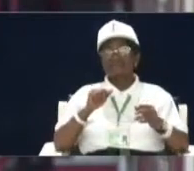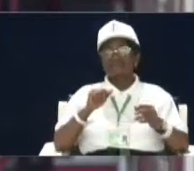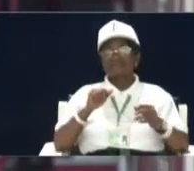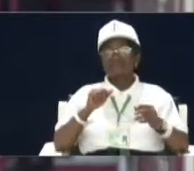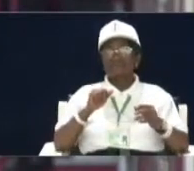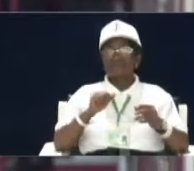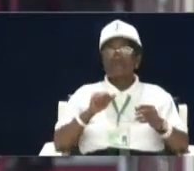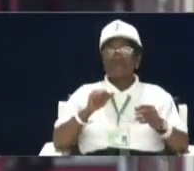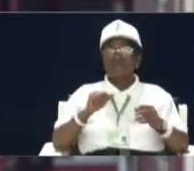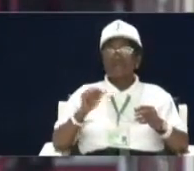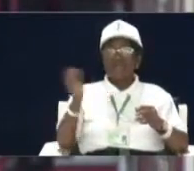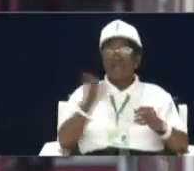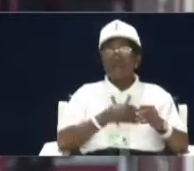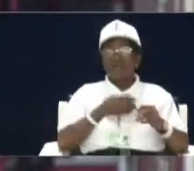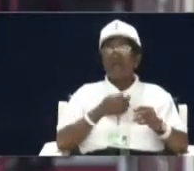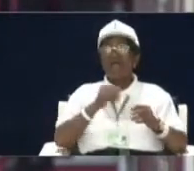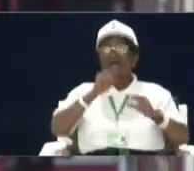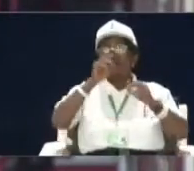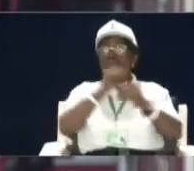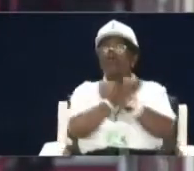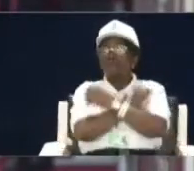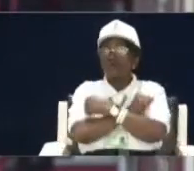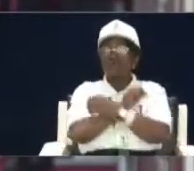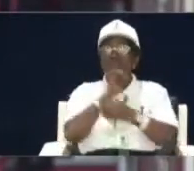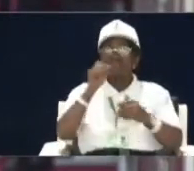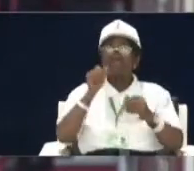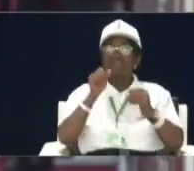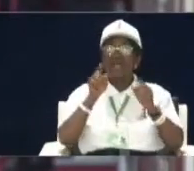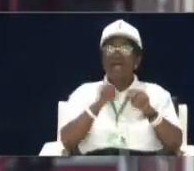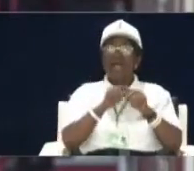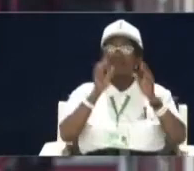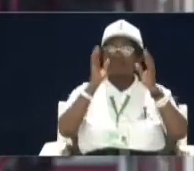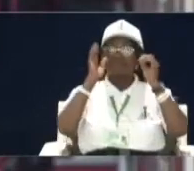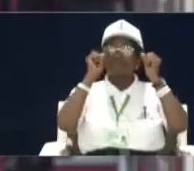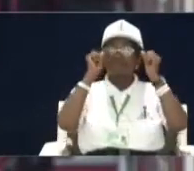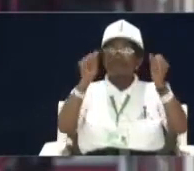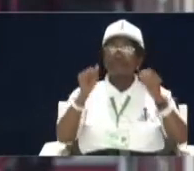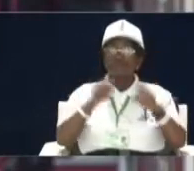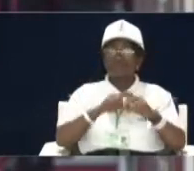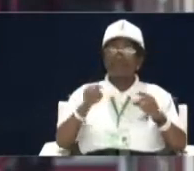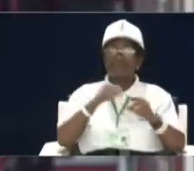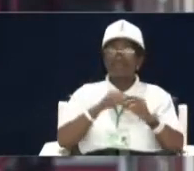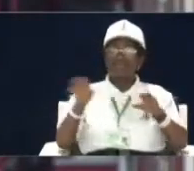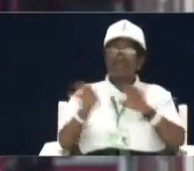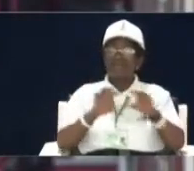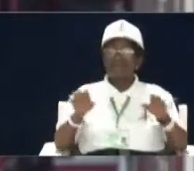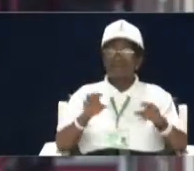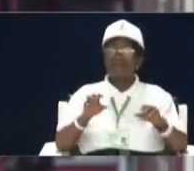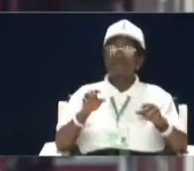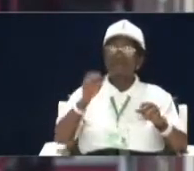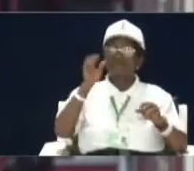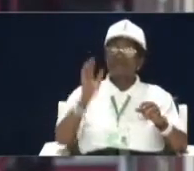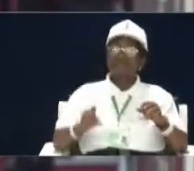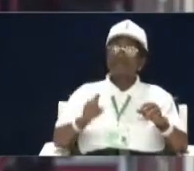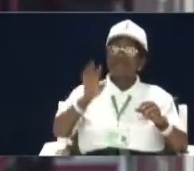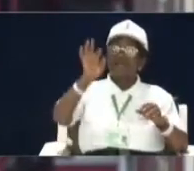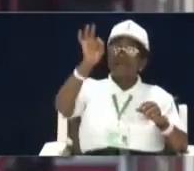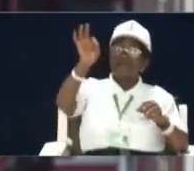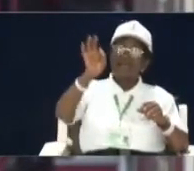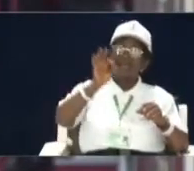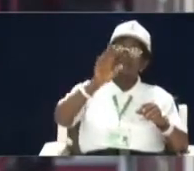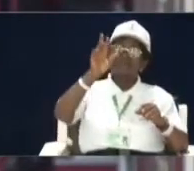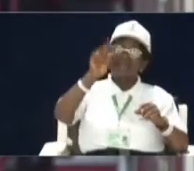love is as strong as death. But Acts of the Apostles, chapter 9, 36 to